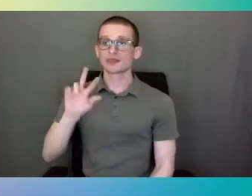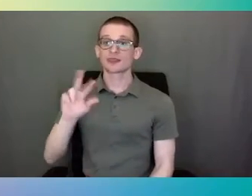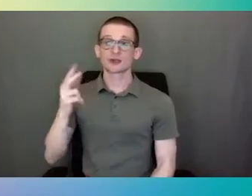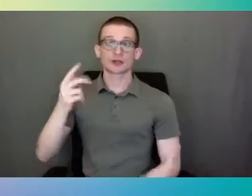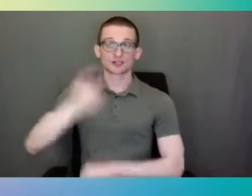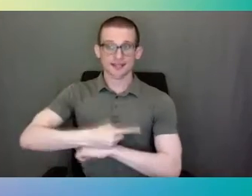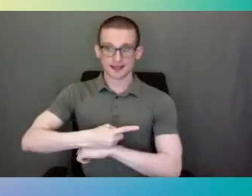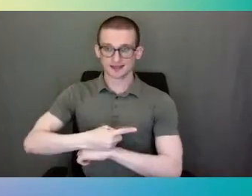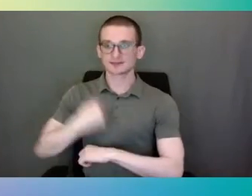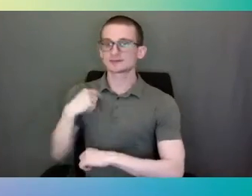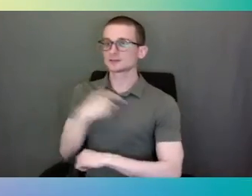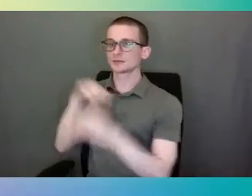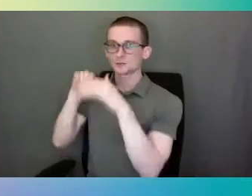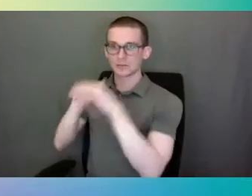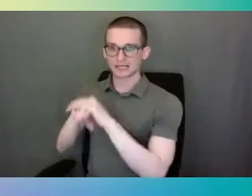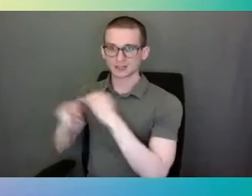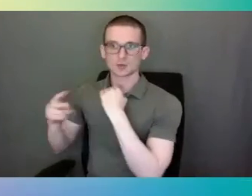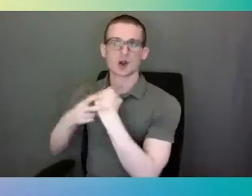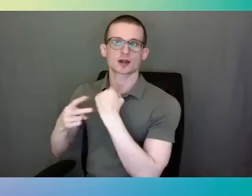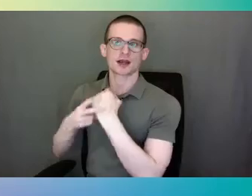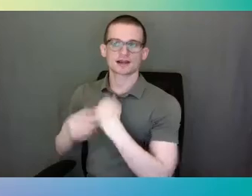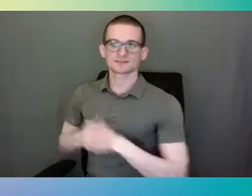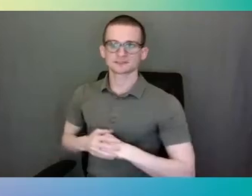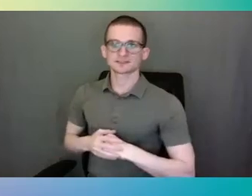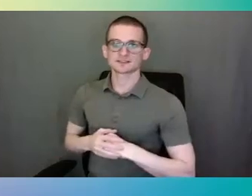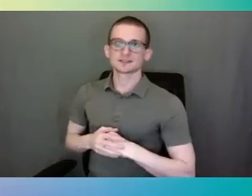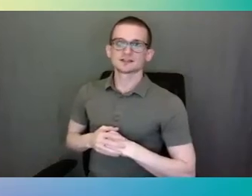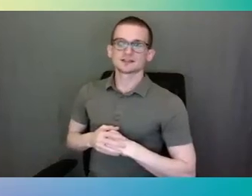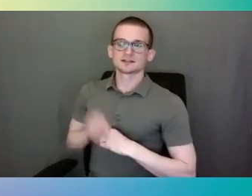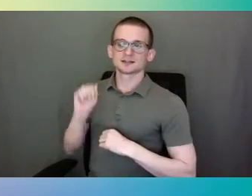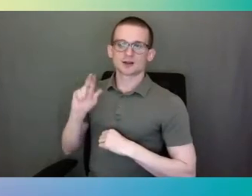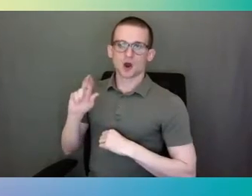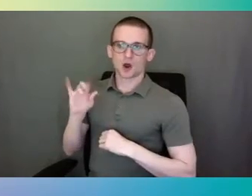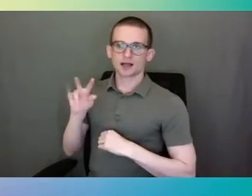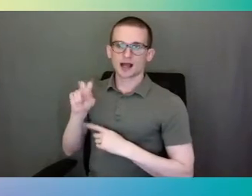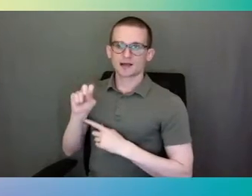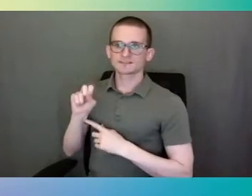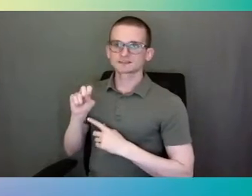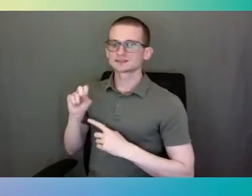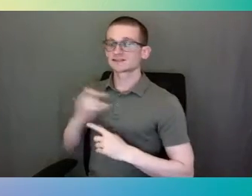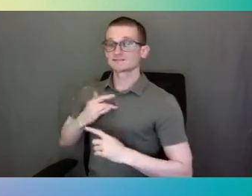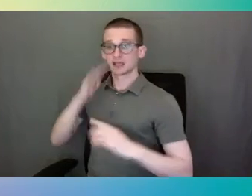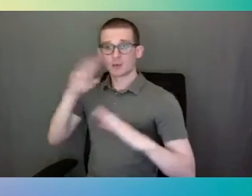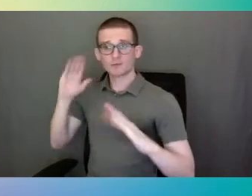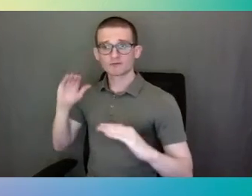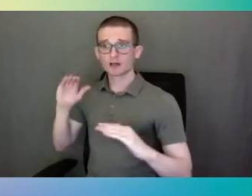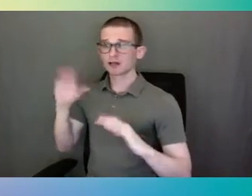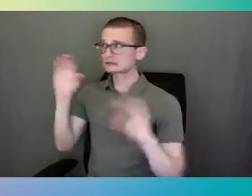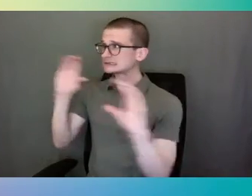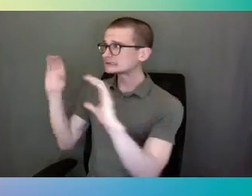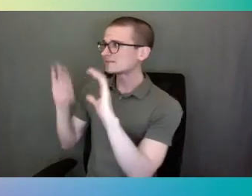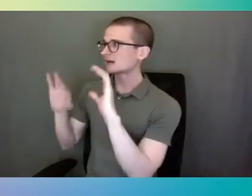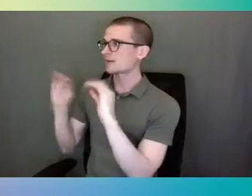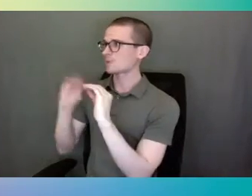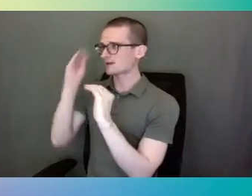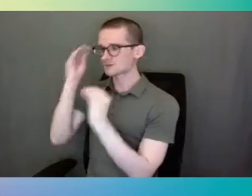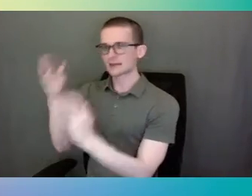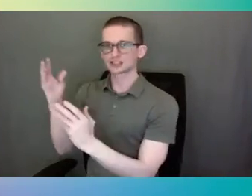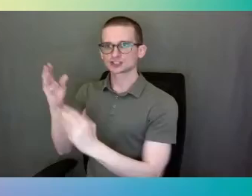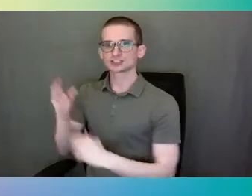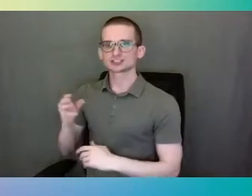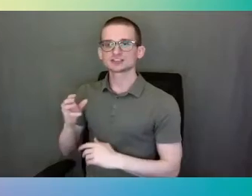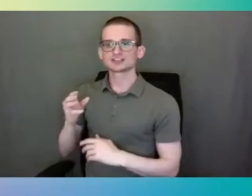the archives and being hopeful, finding more information. It was day two, at the end of day two, that we found out that there were